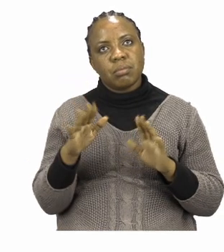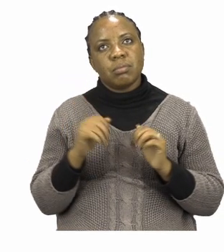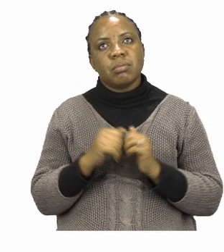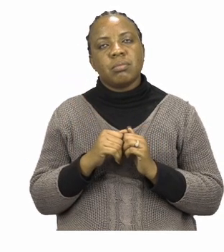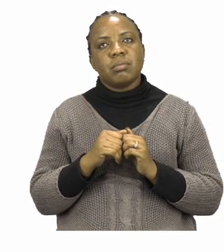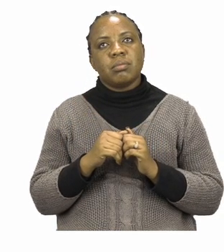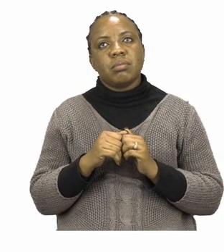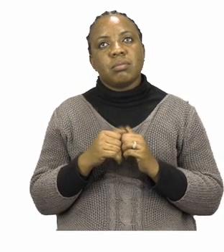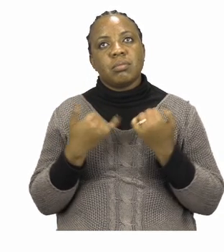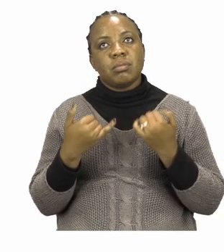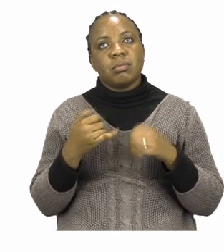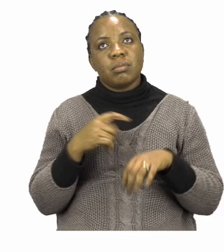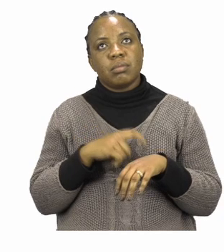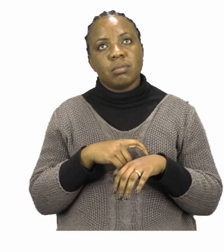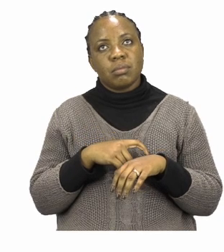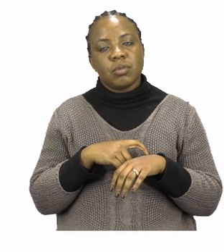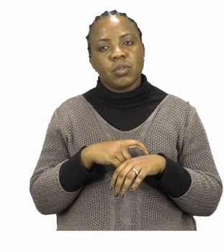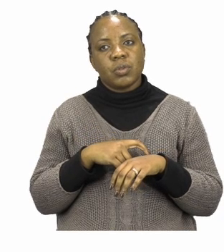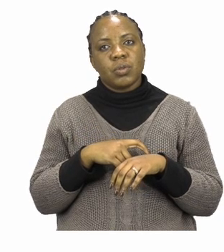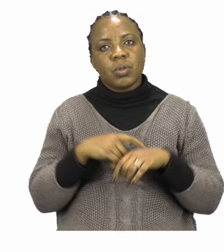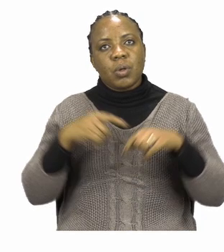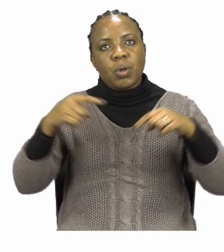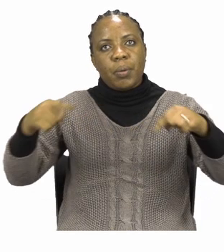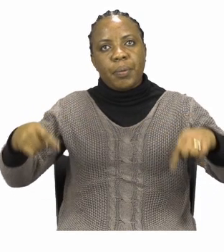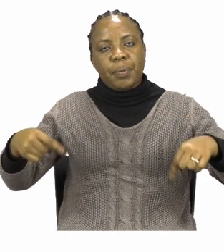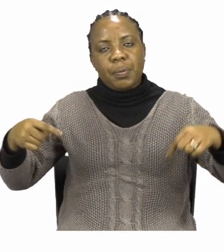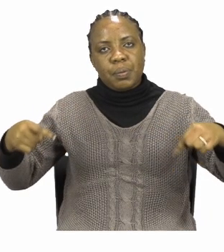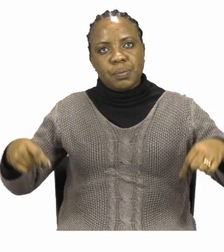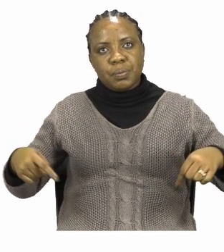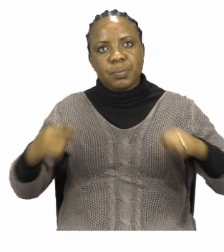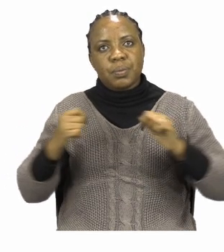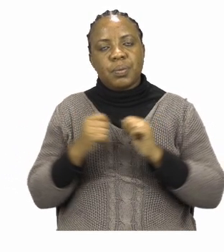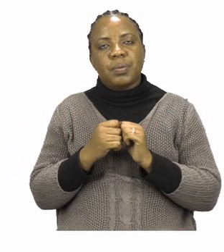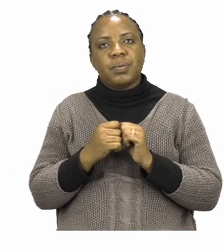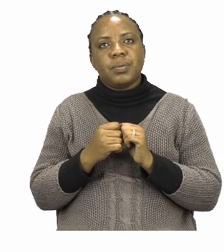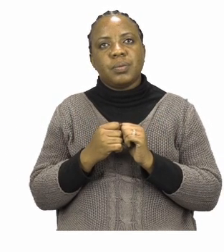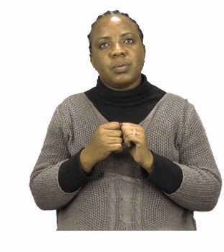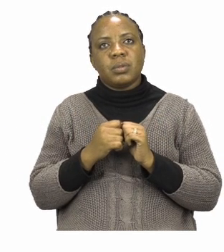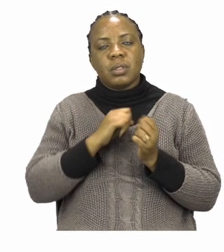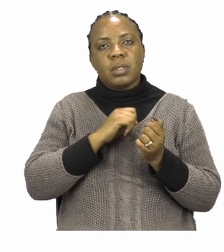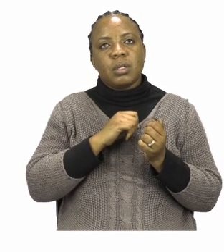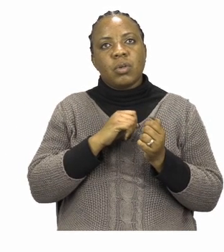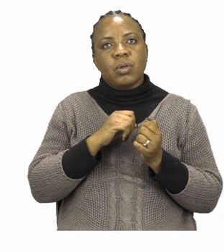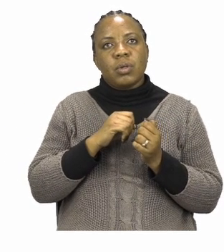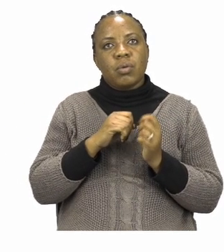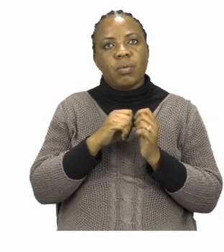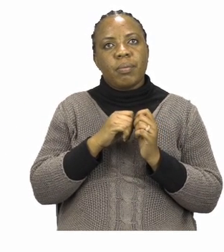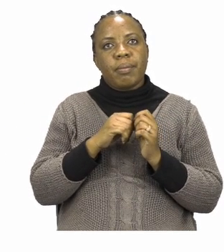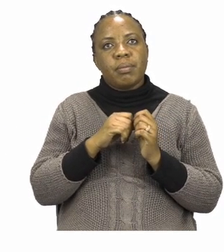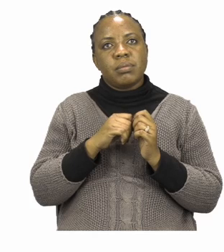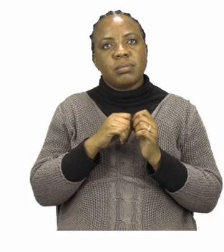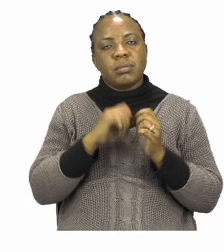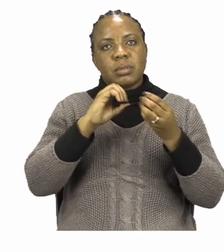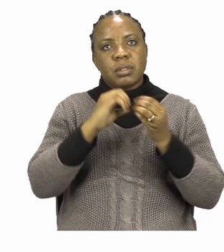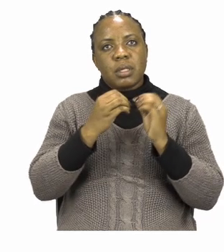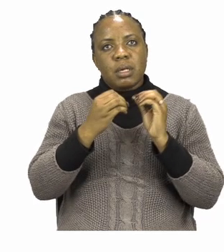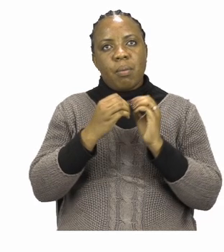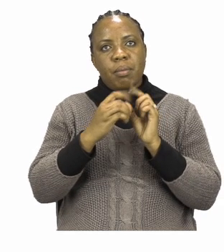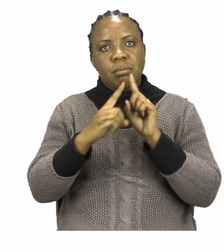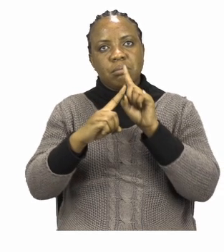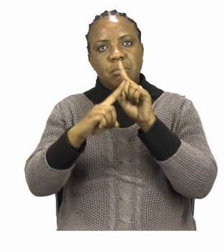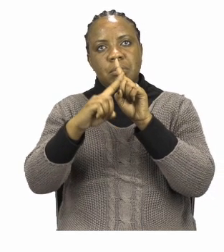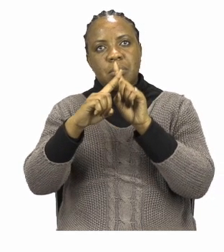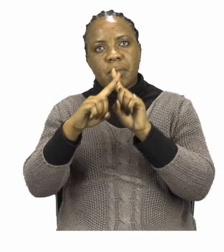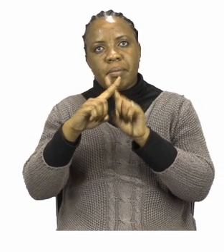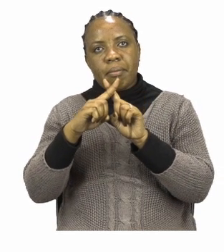to complete the wheels by multiplying the number in the center with the numbers that are around